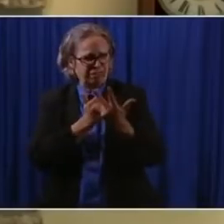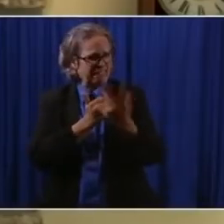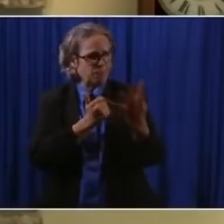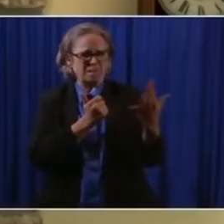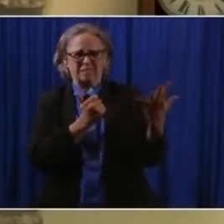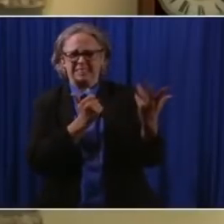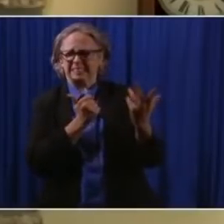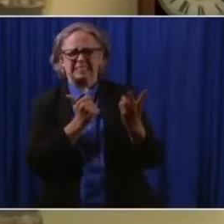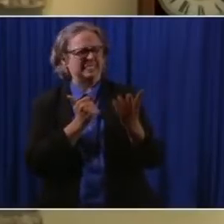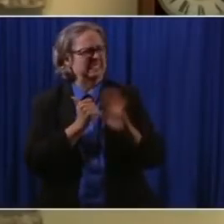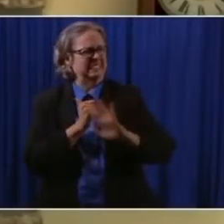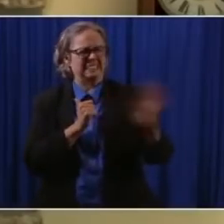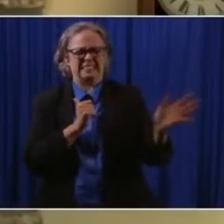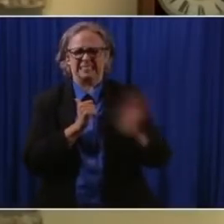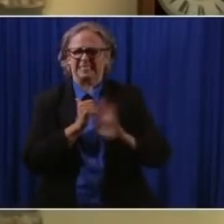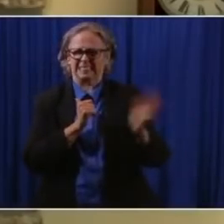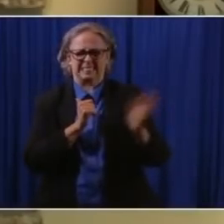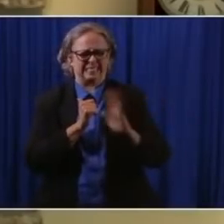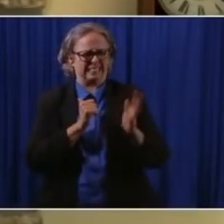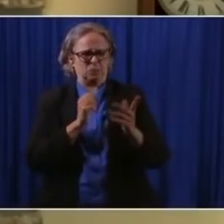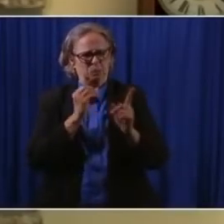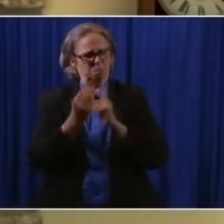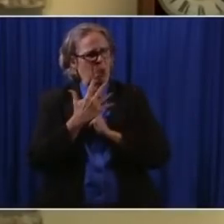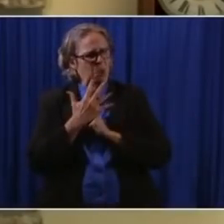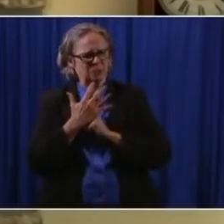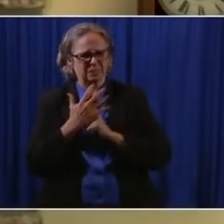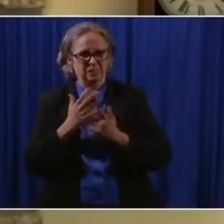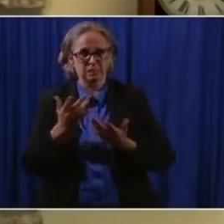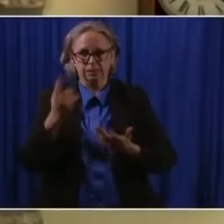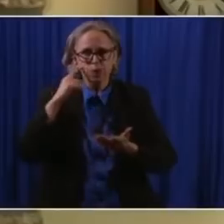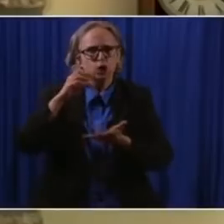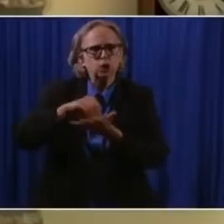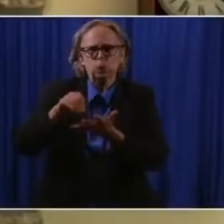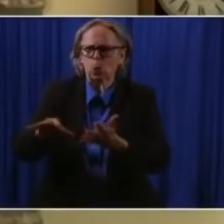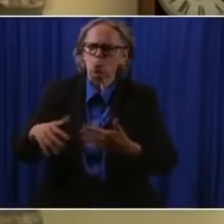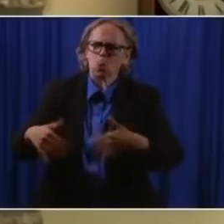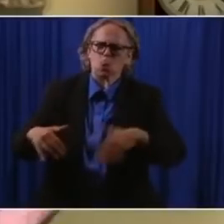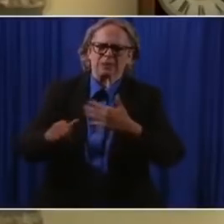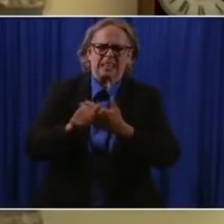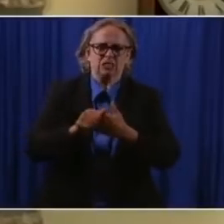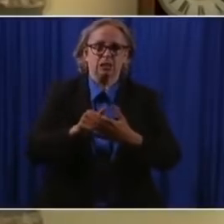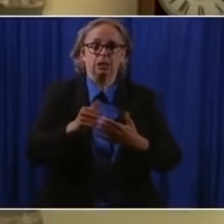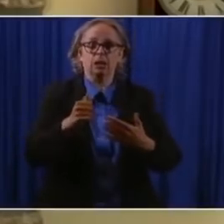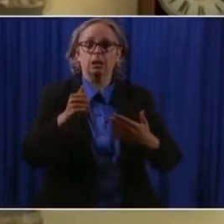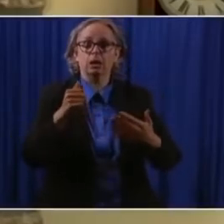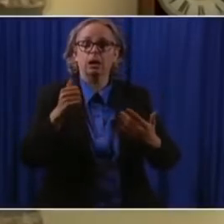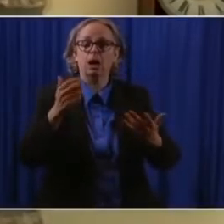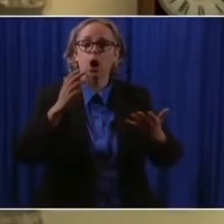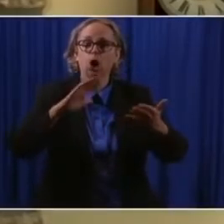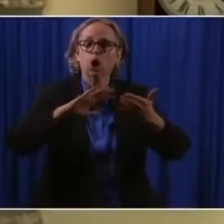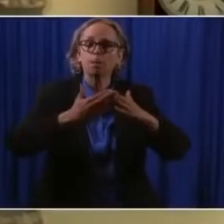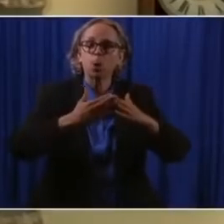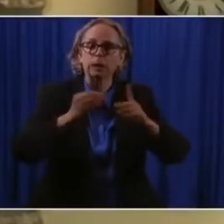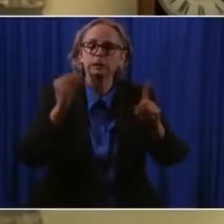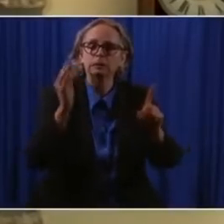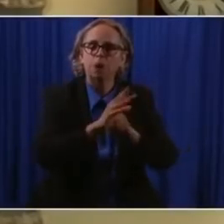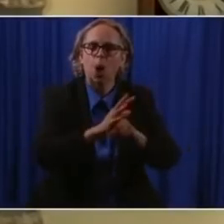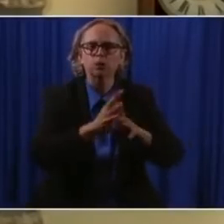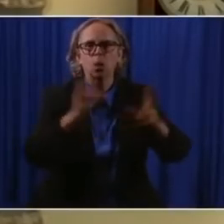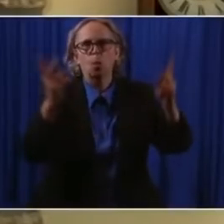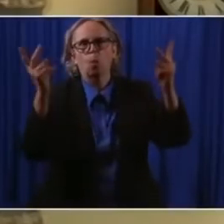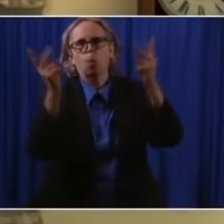the danger to the community. And that's true for all the kids who come in, as well as the kids who are from